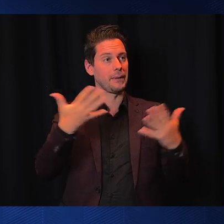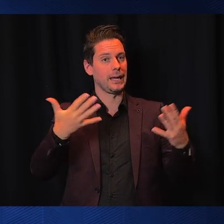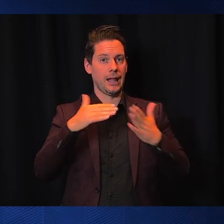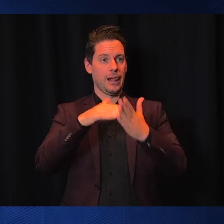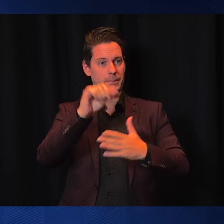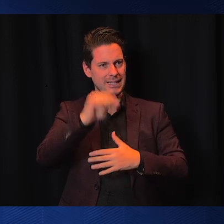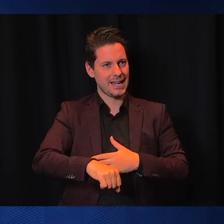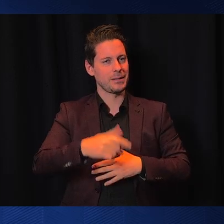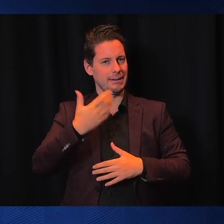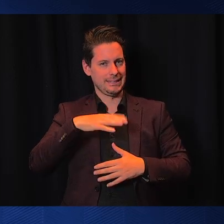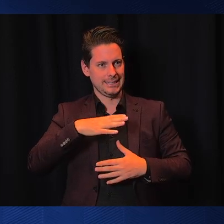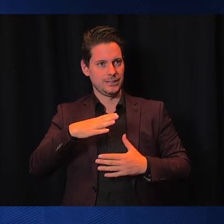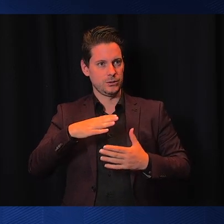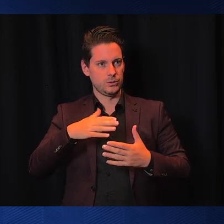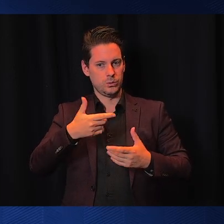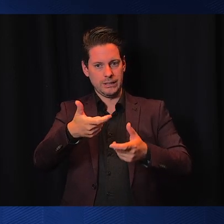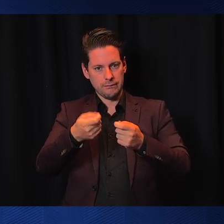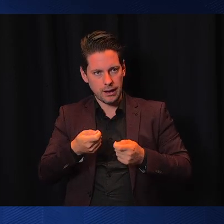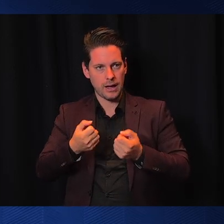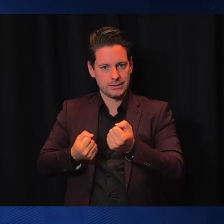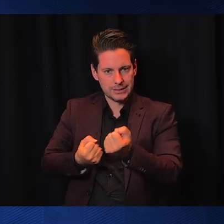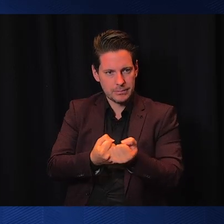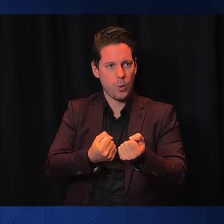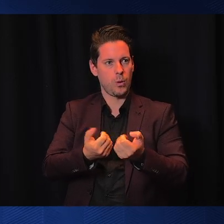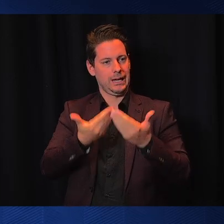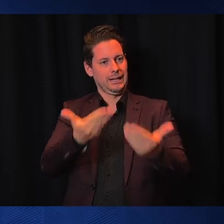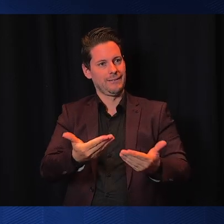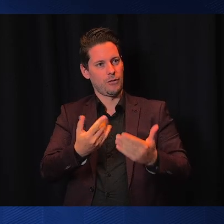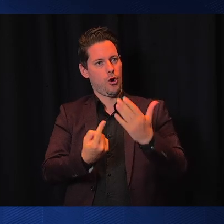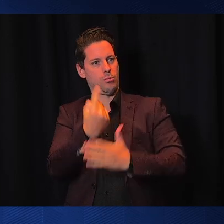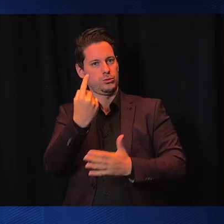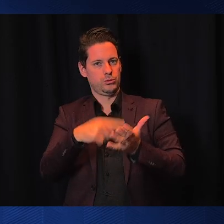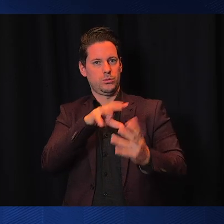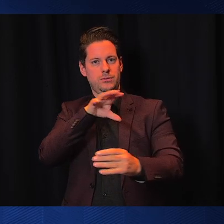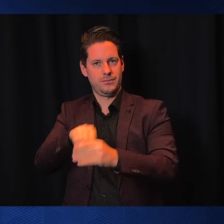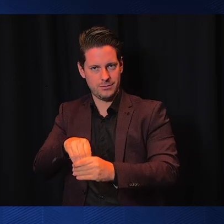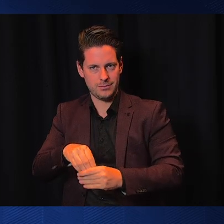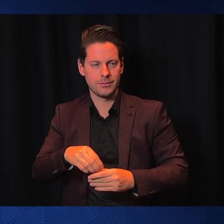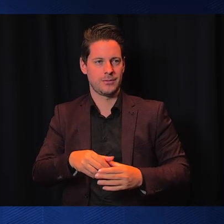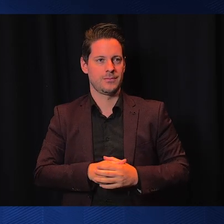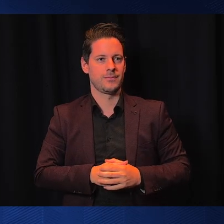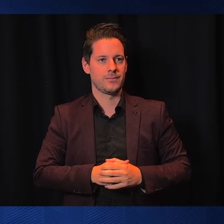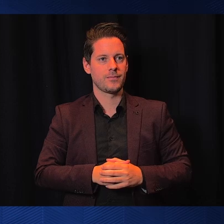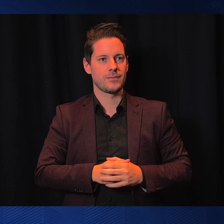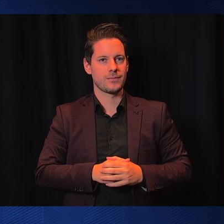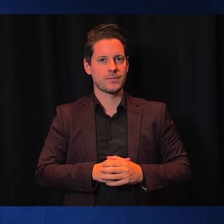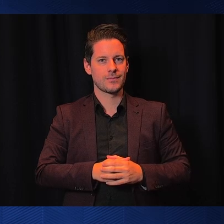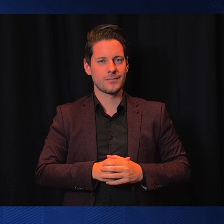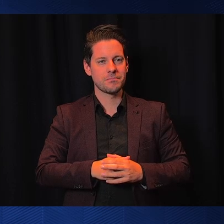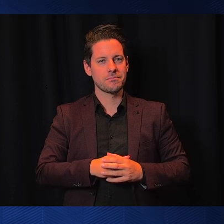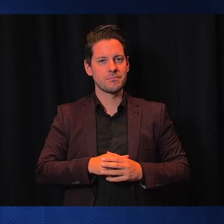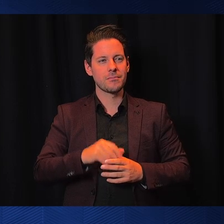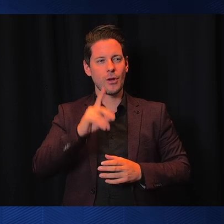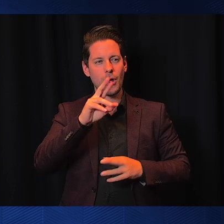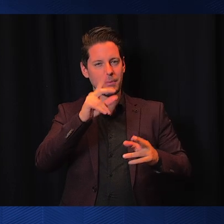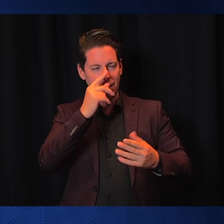need to be resourced and provided and supported with capacity to be able to do that. So hopefully we can unpick a little bit as